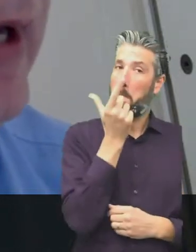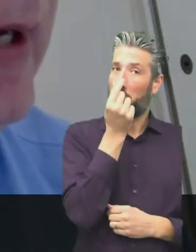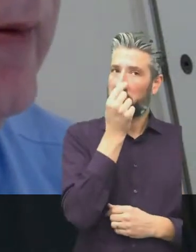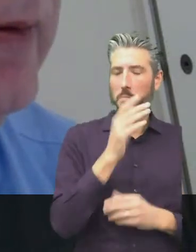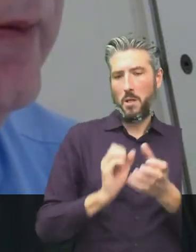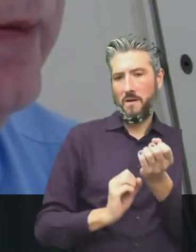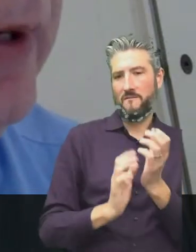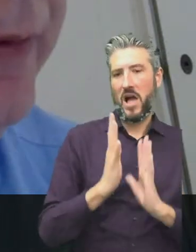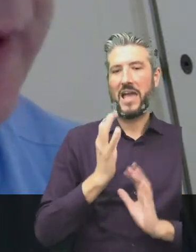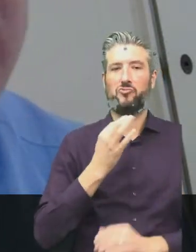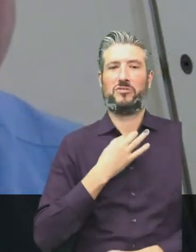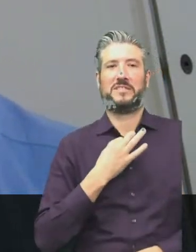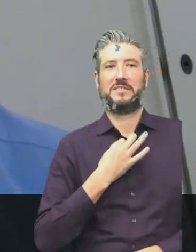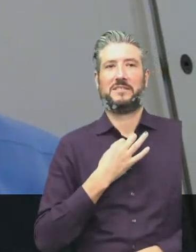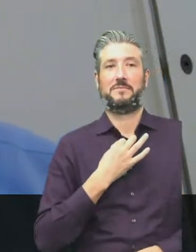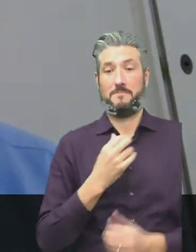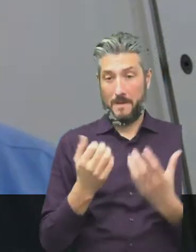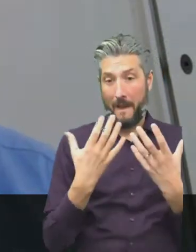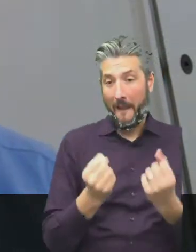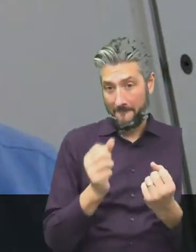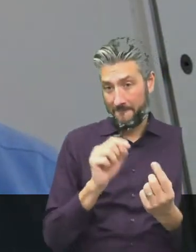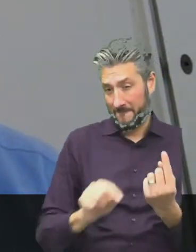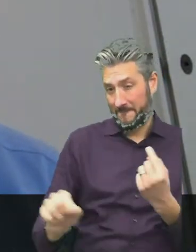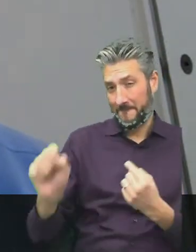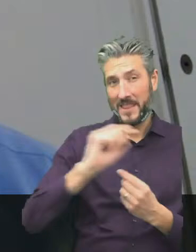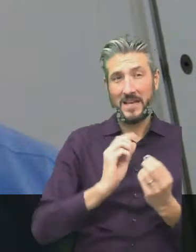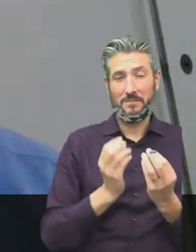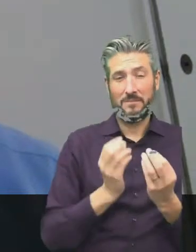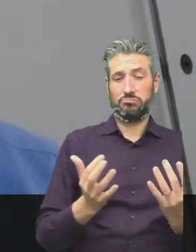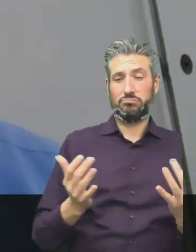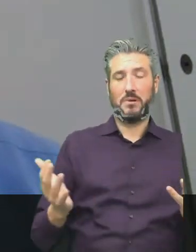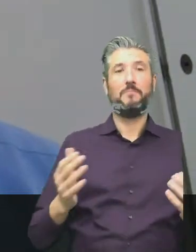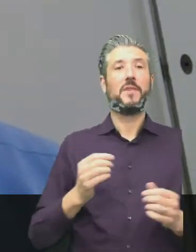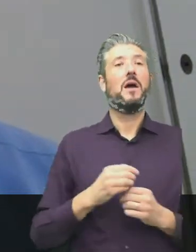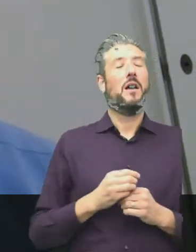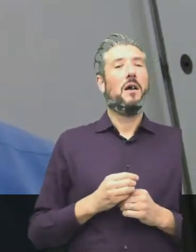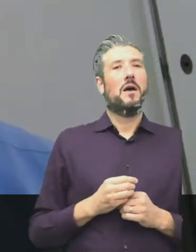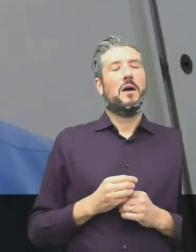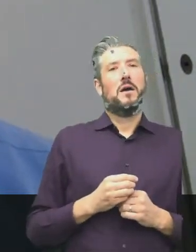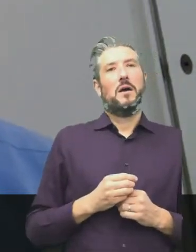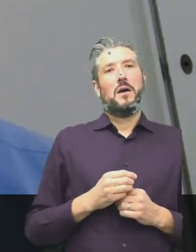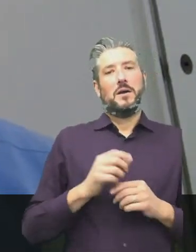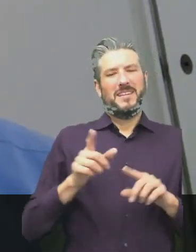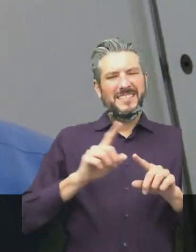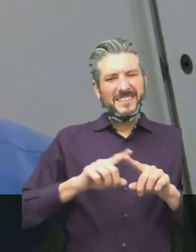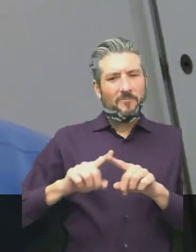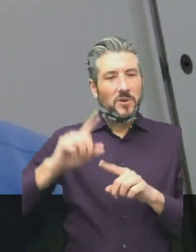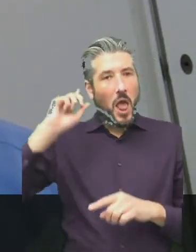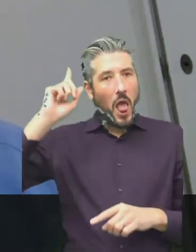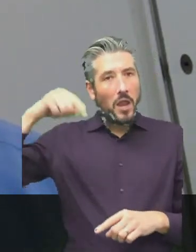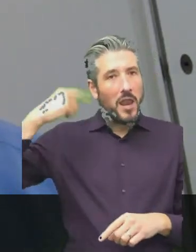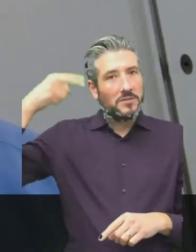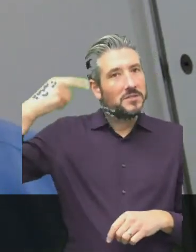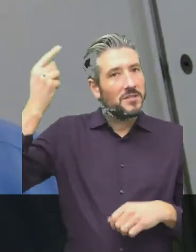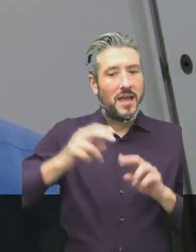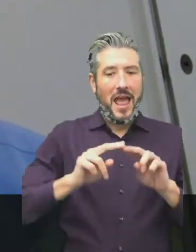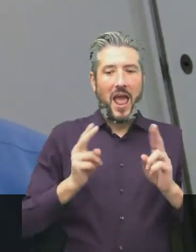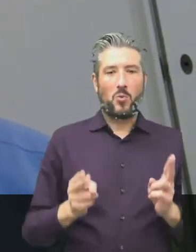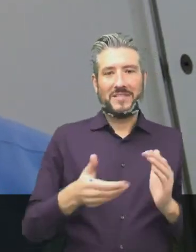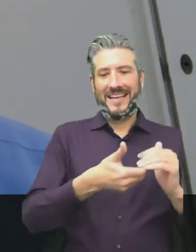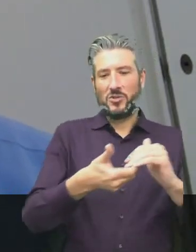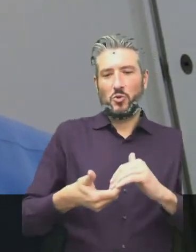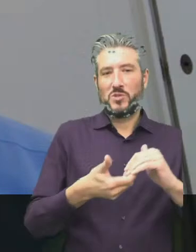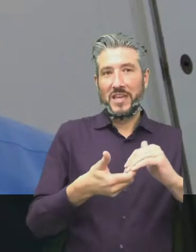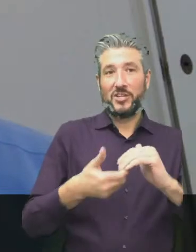The London big housing associations say it'll cost £4 billion just to deal with their buildings